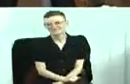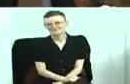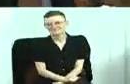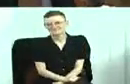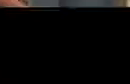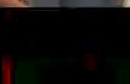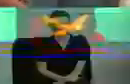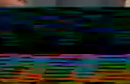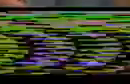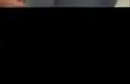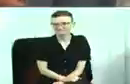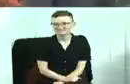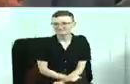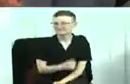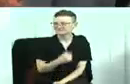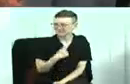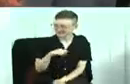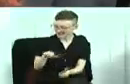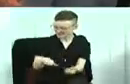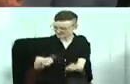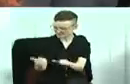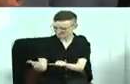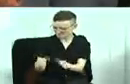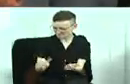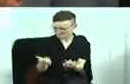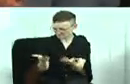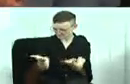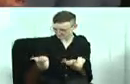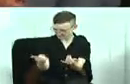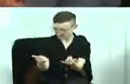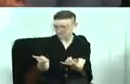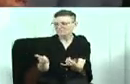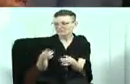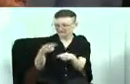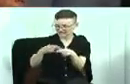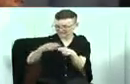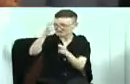Landon, I baptize you now in the name of the Creator,